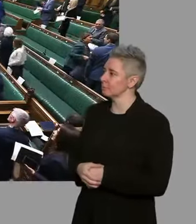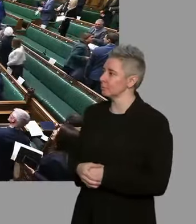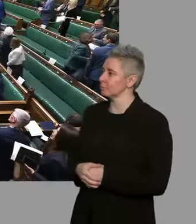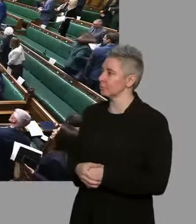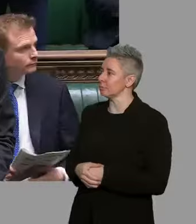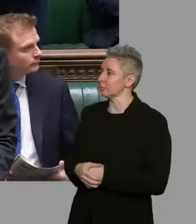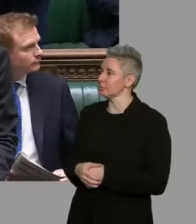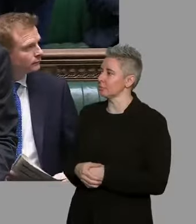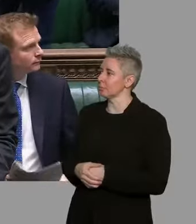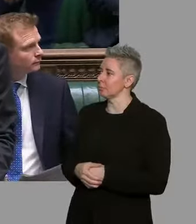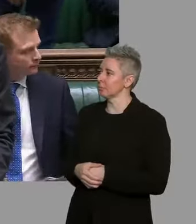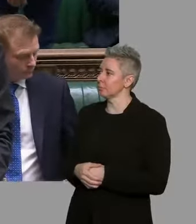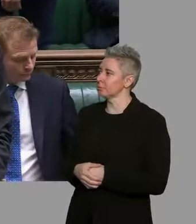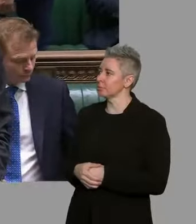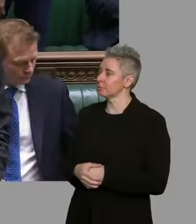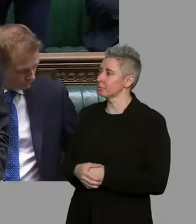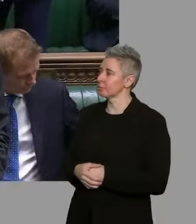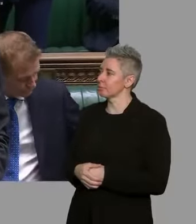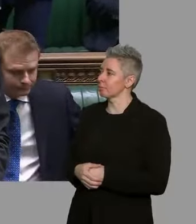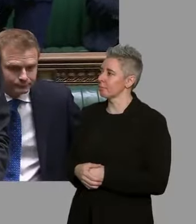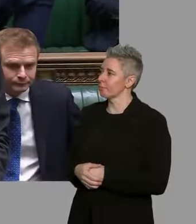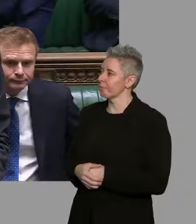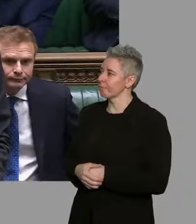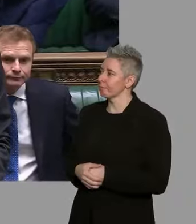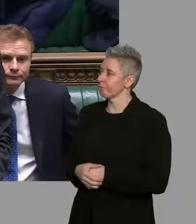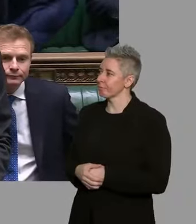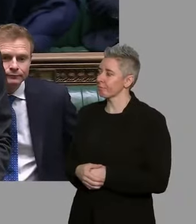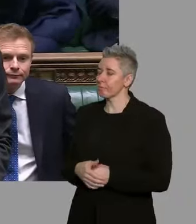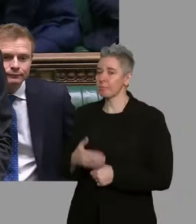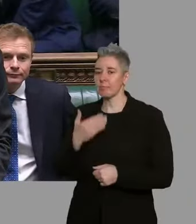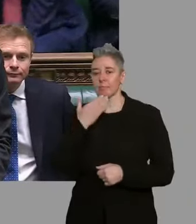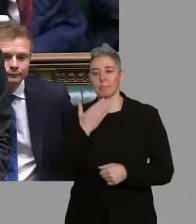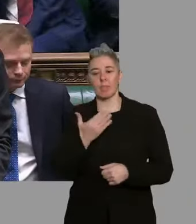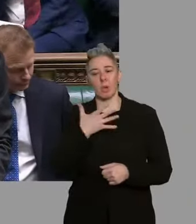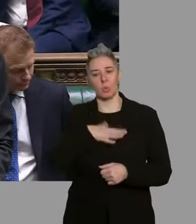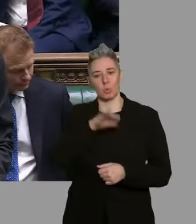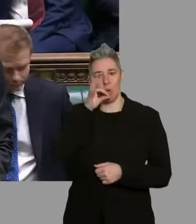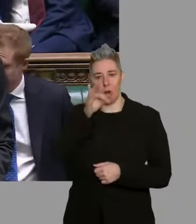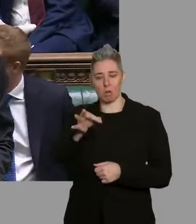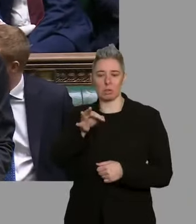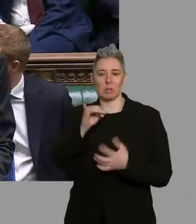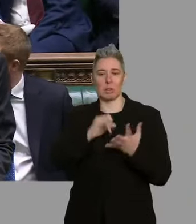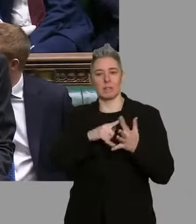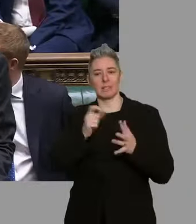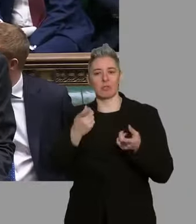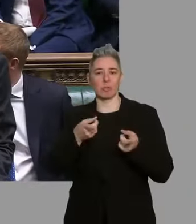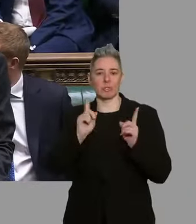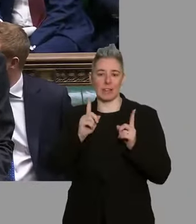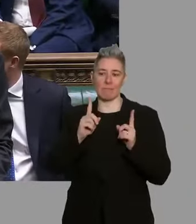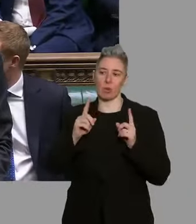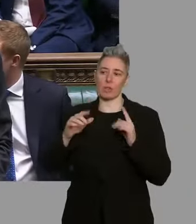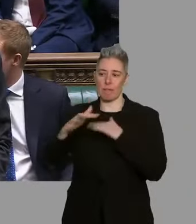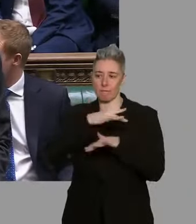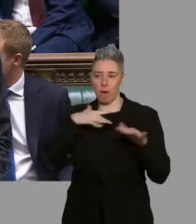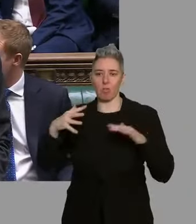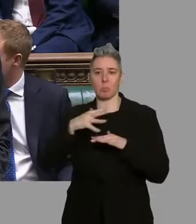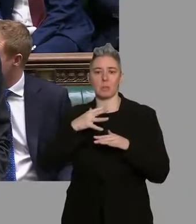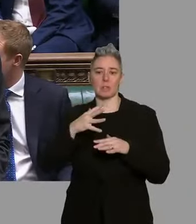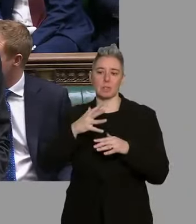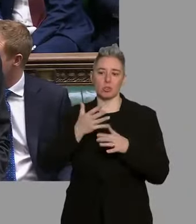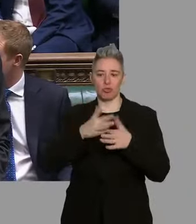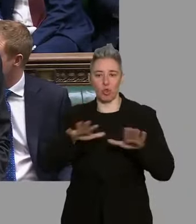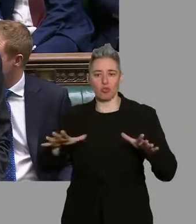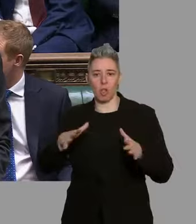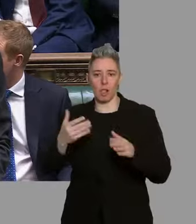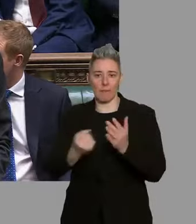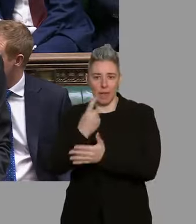Ask the Secretary of State for Environment, Food and Rural Affairs if he will make a statement on the government's emergency